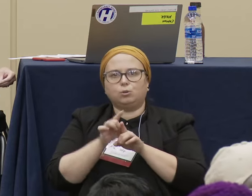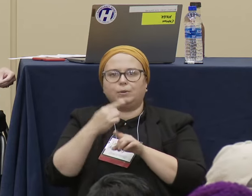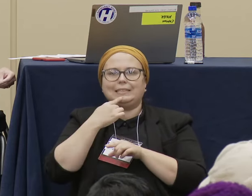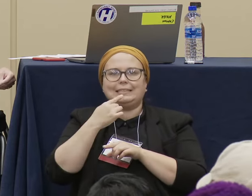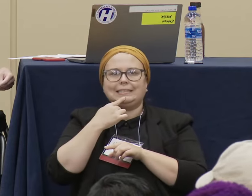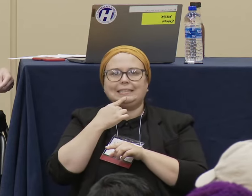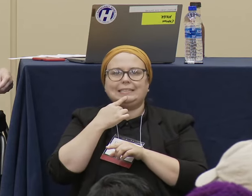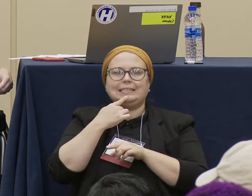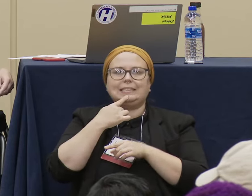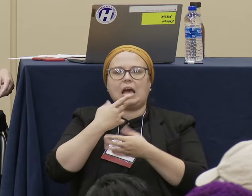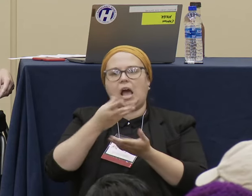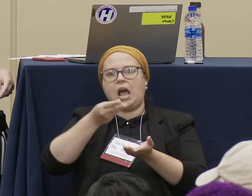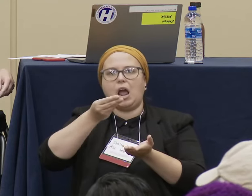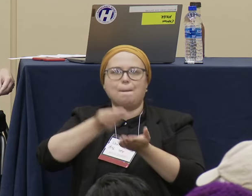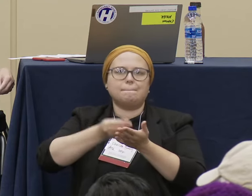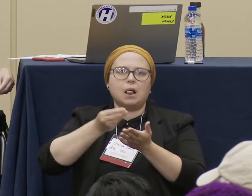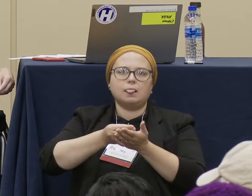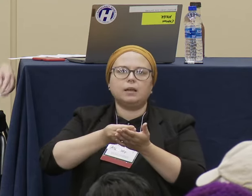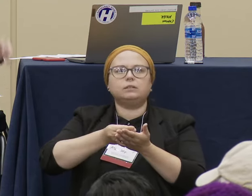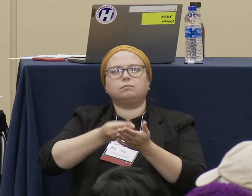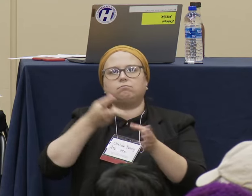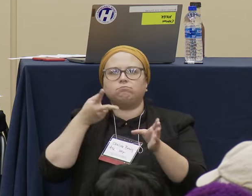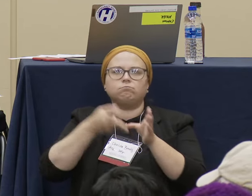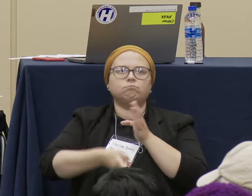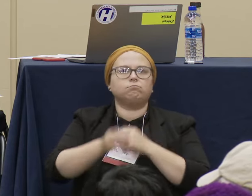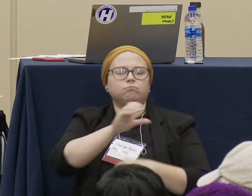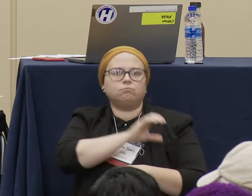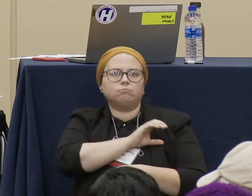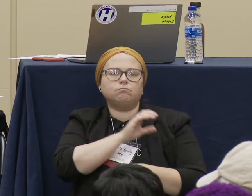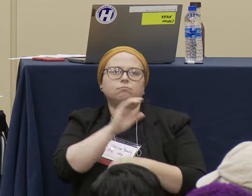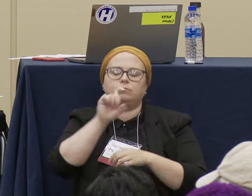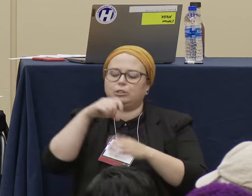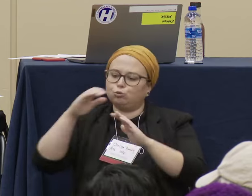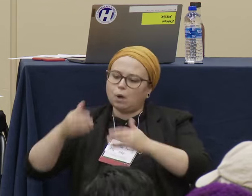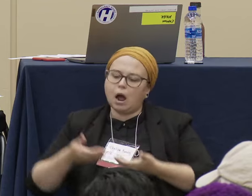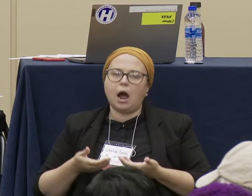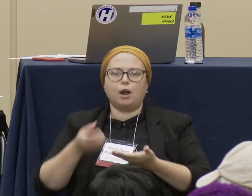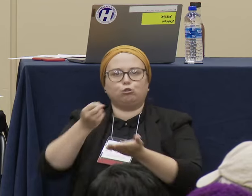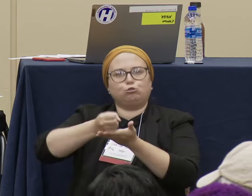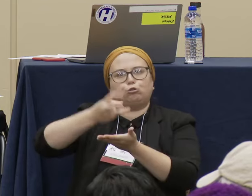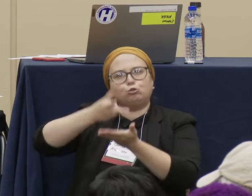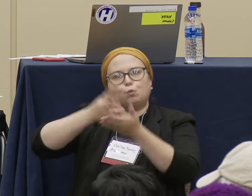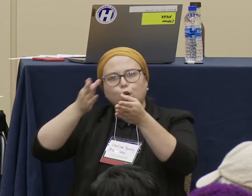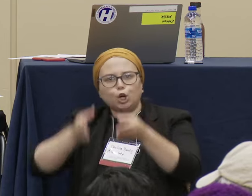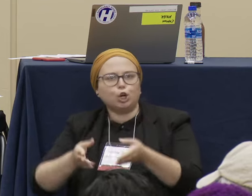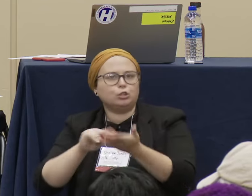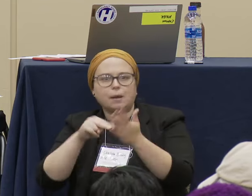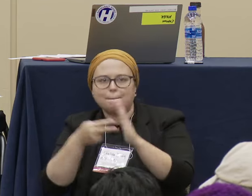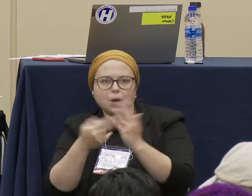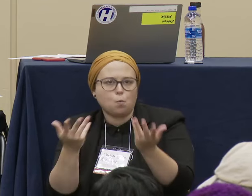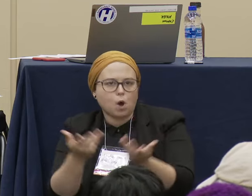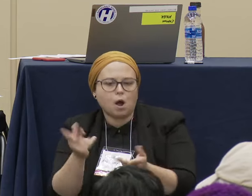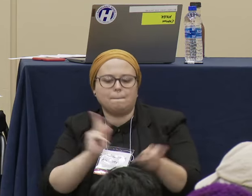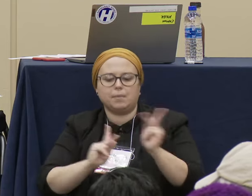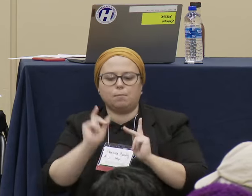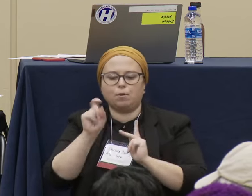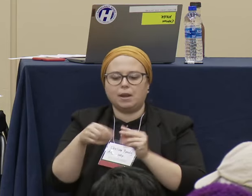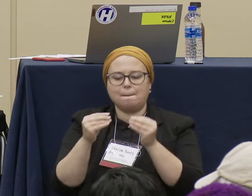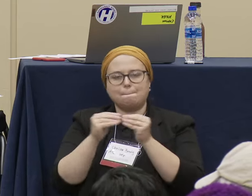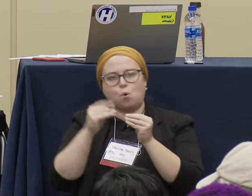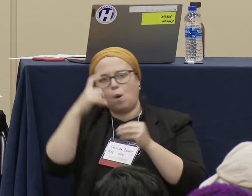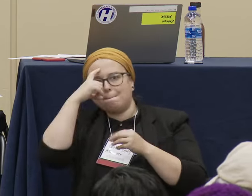also when we say defund police, hire social workers, right? What does that mean? People need more mental health care and